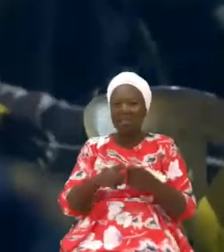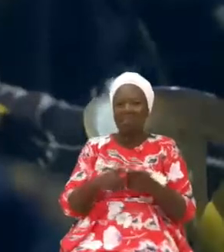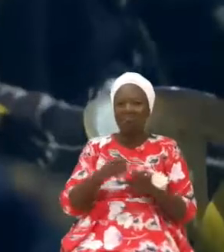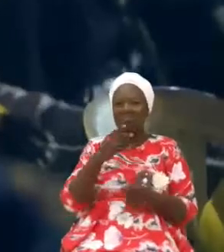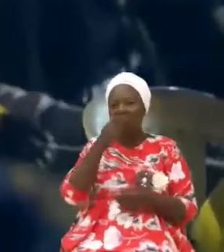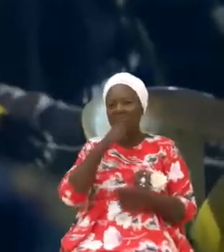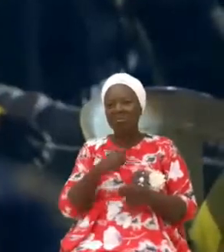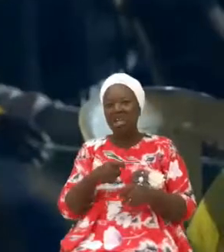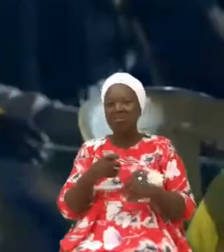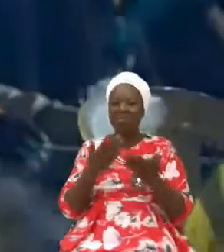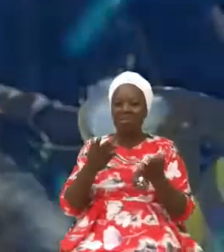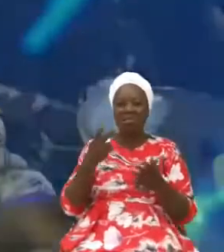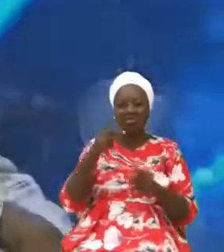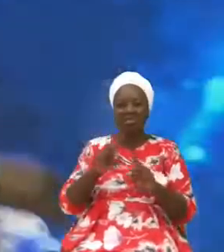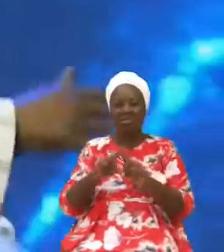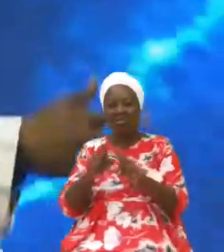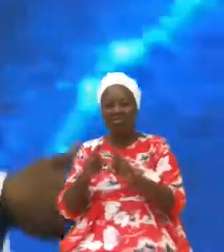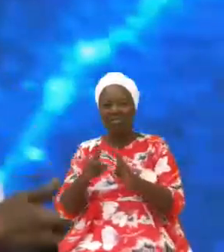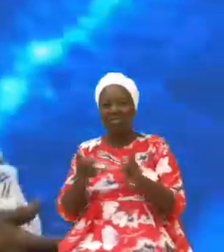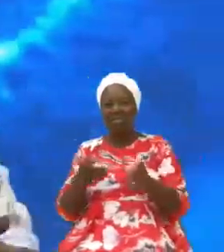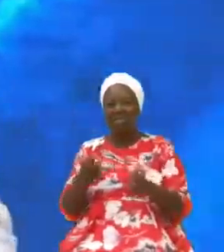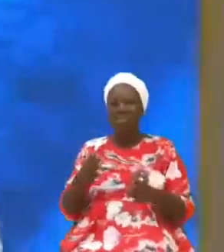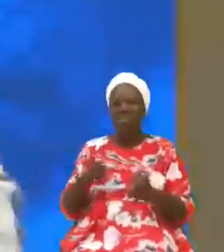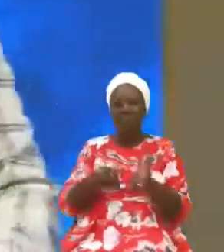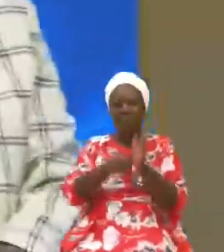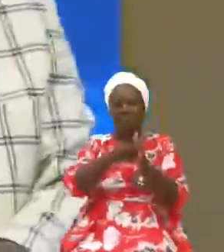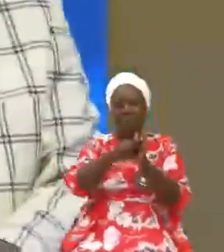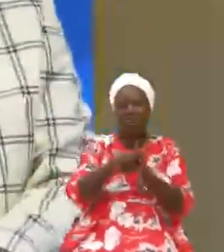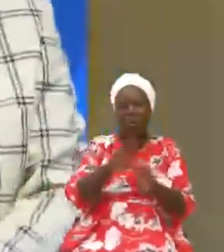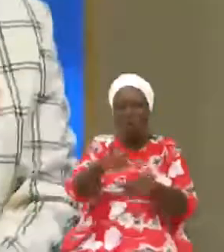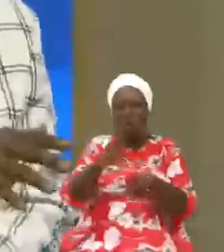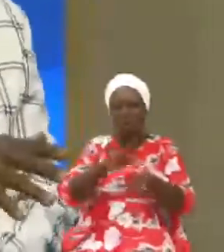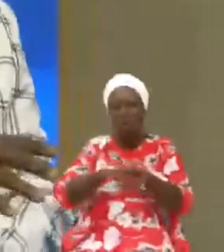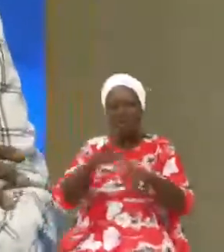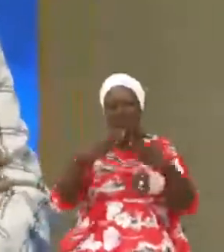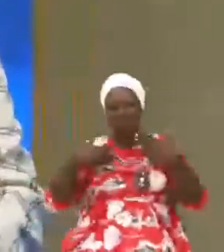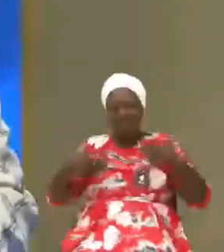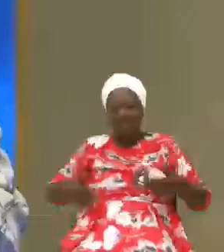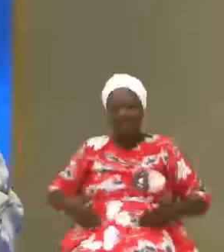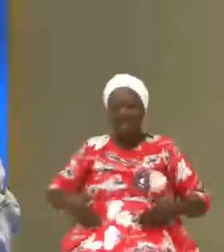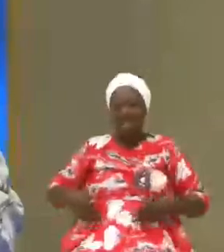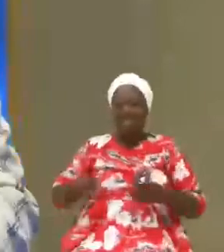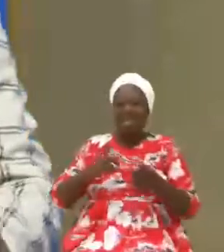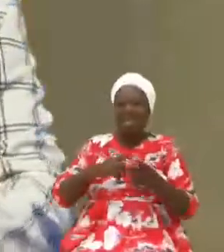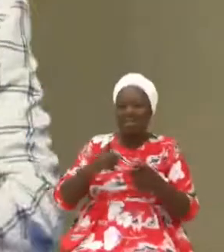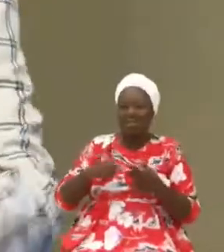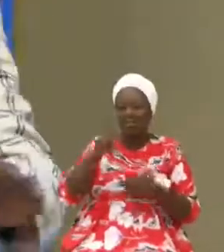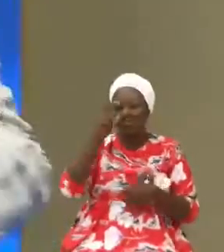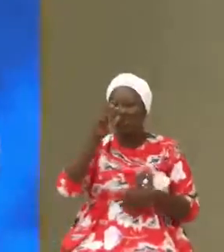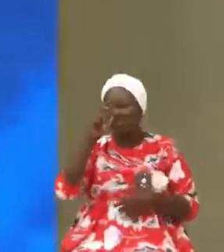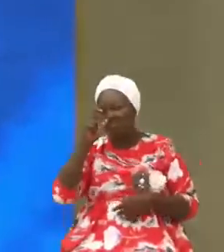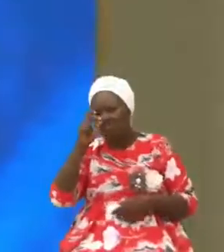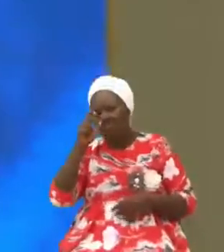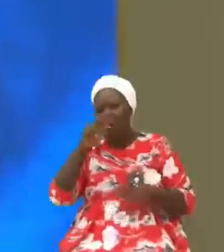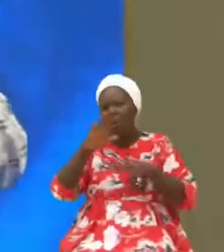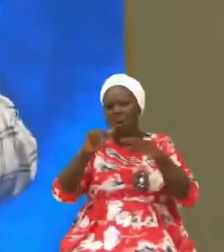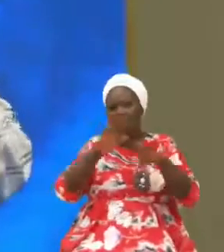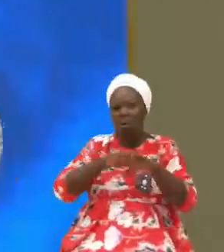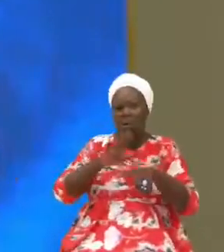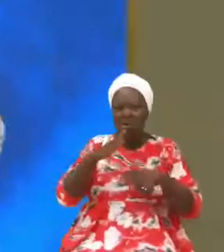down there, and cockroaches are walking over you, and reptiles are walking over you, and all